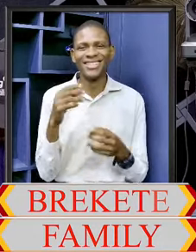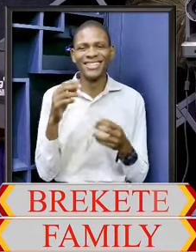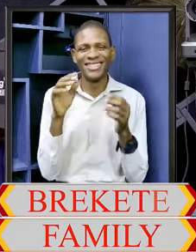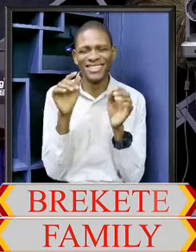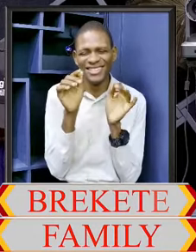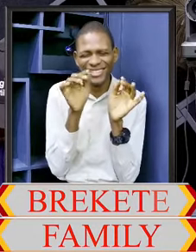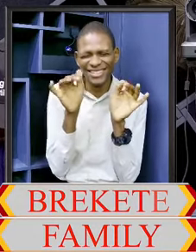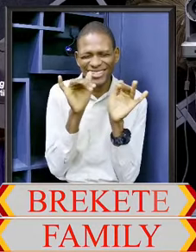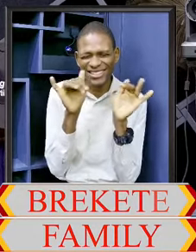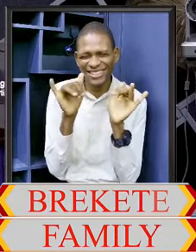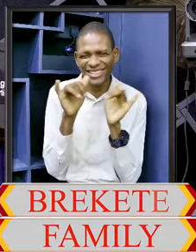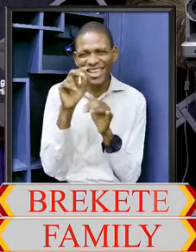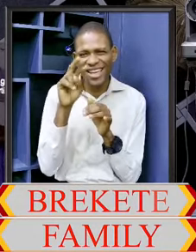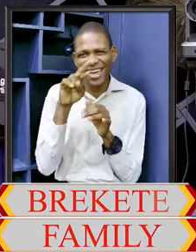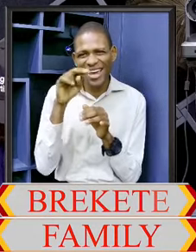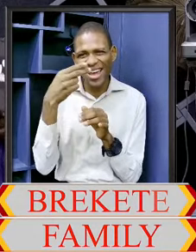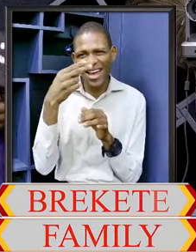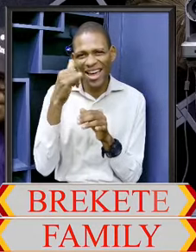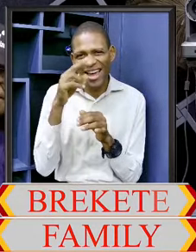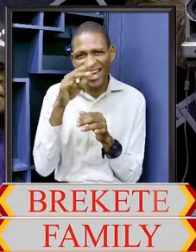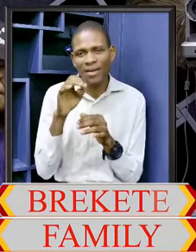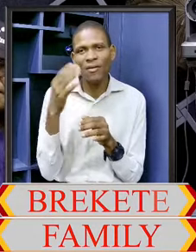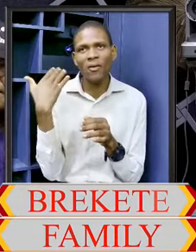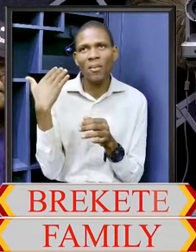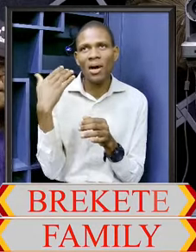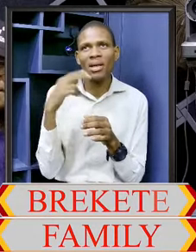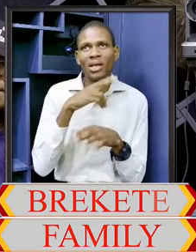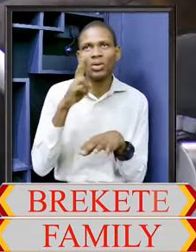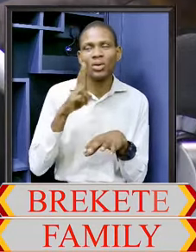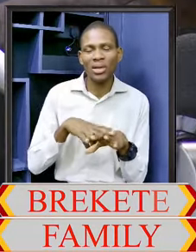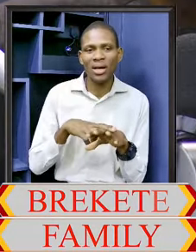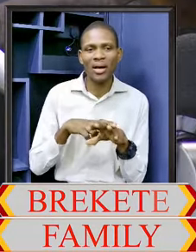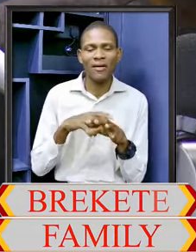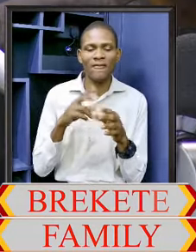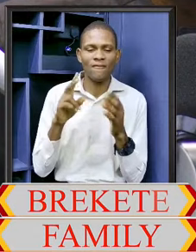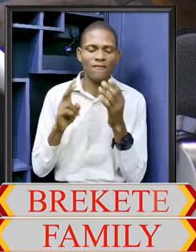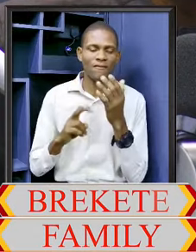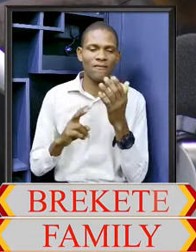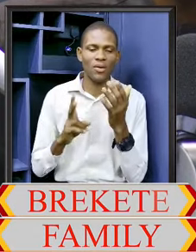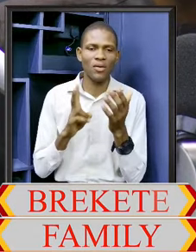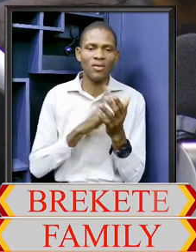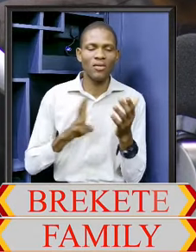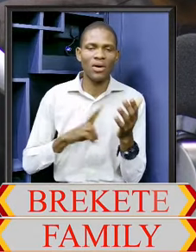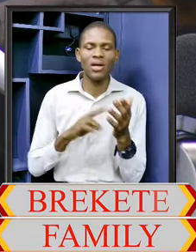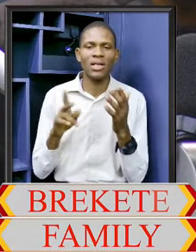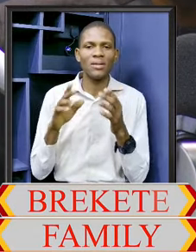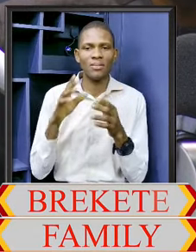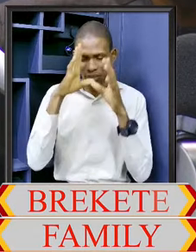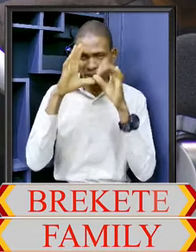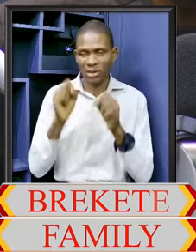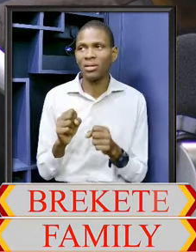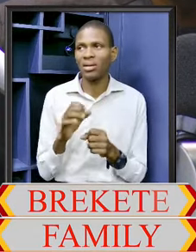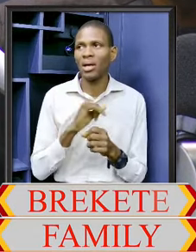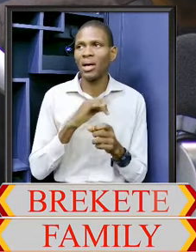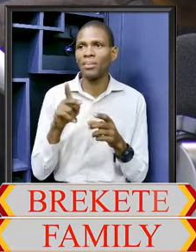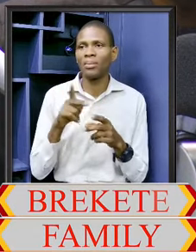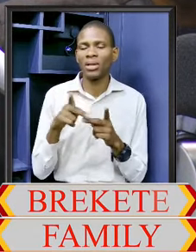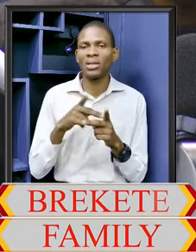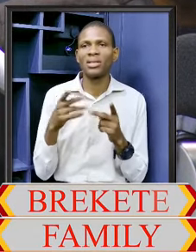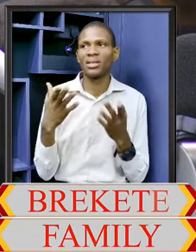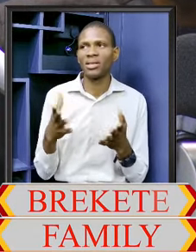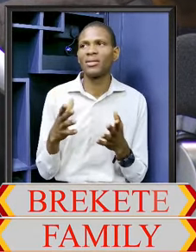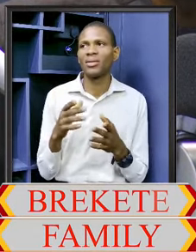well. I'm the former National Vice President, Guild of Medical Lab Directors, Nigeria. Okay. At the practice for Abuja